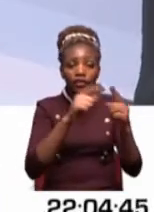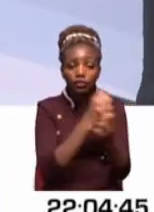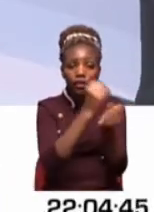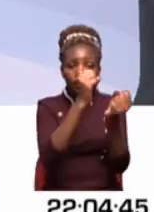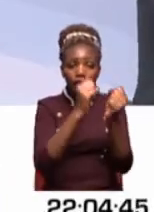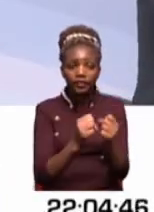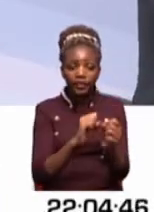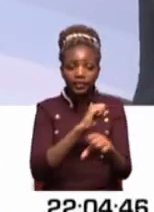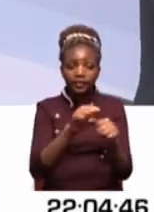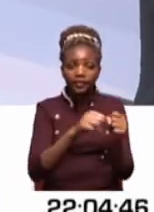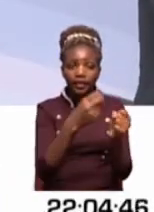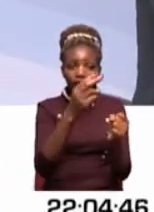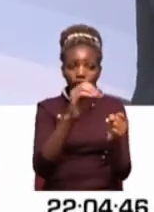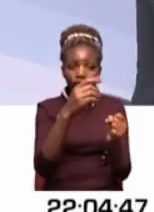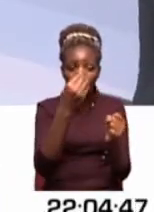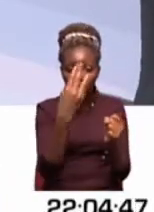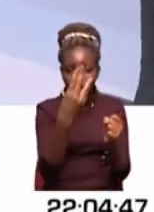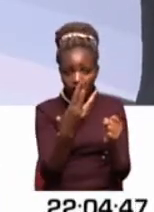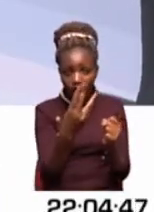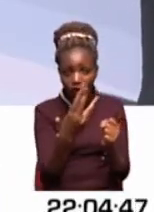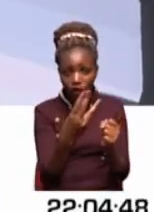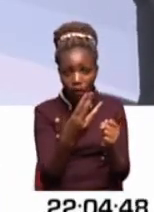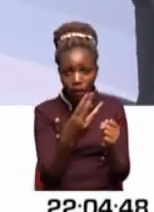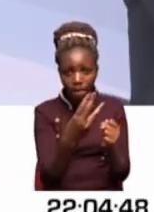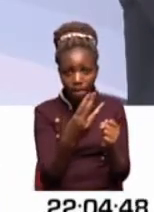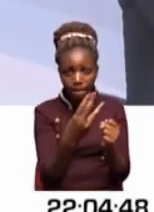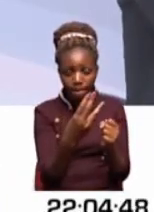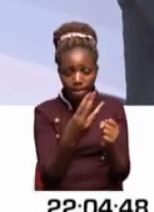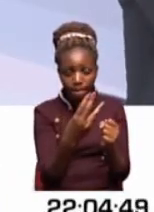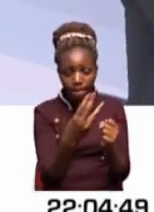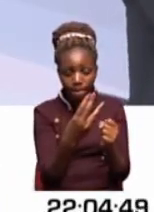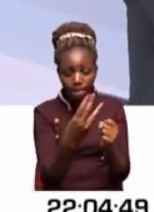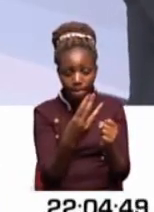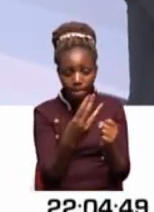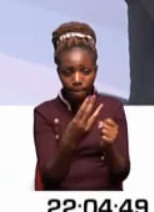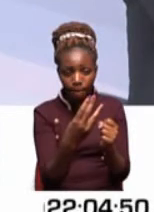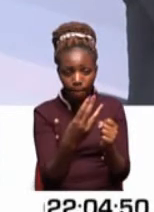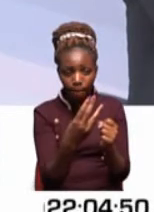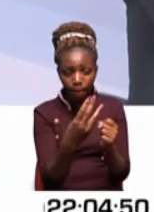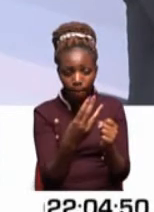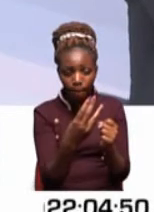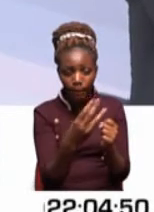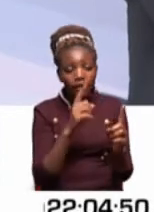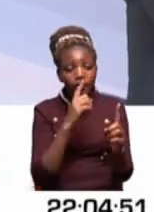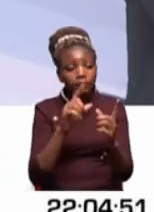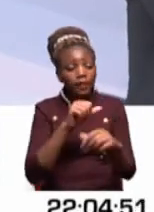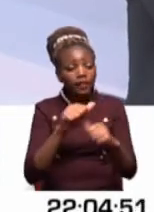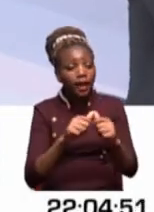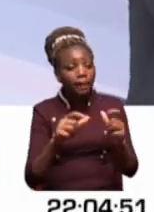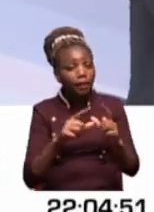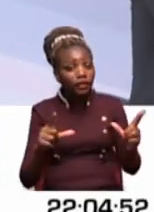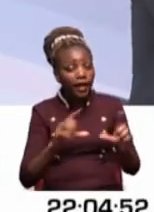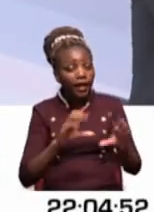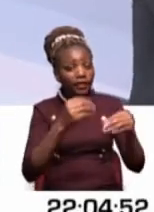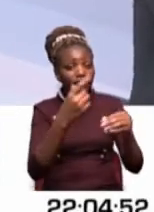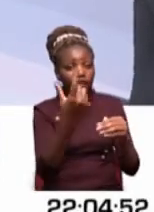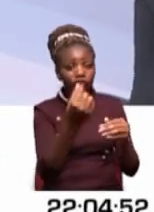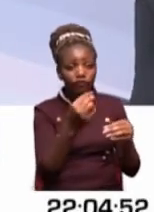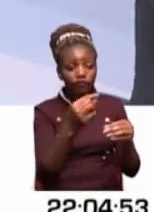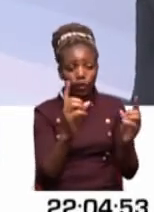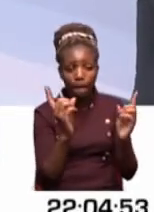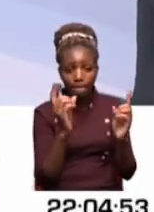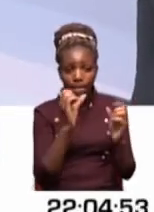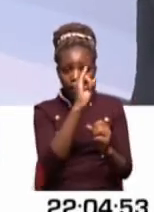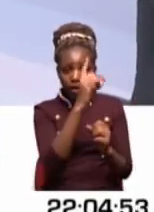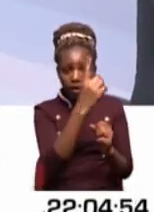2014, the Kregler report, the Ndungu report, which chronicled how land was allocated to few individuals. All these reports